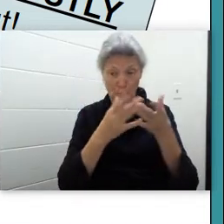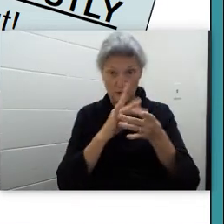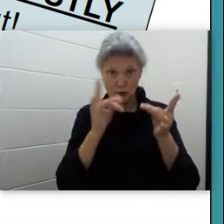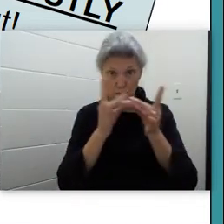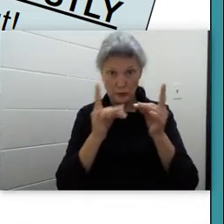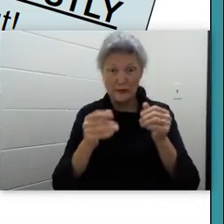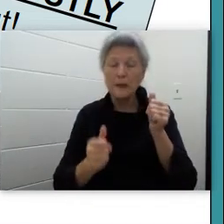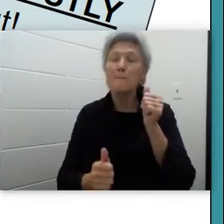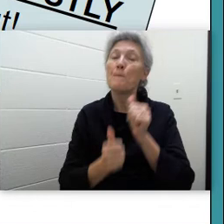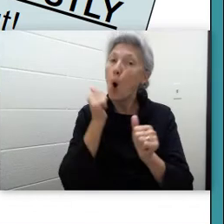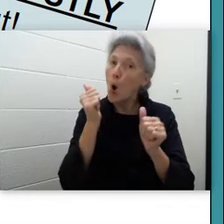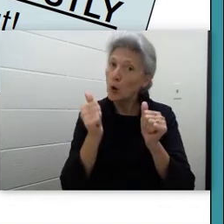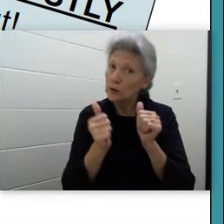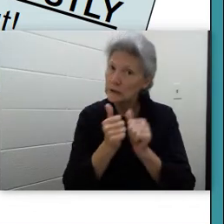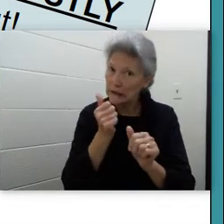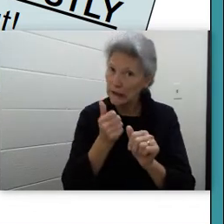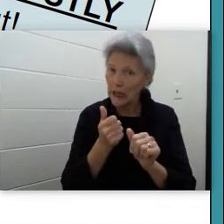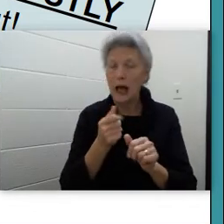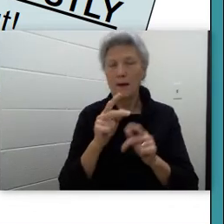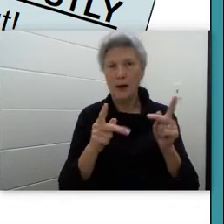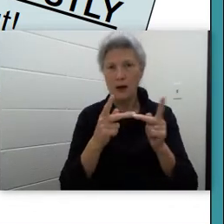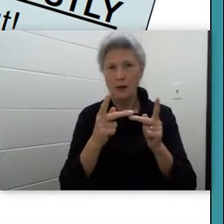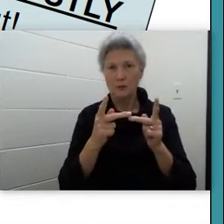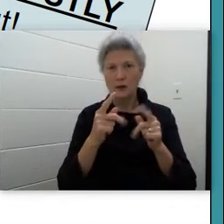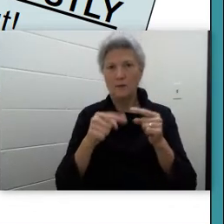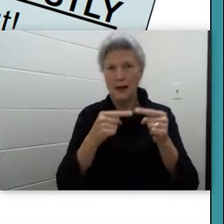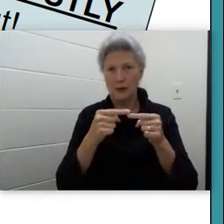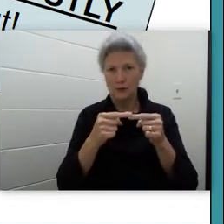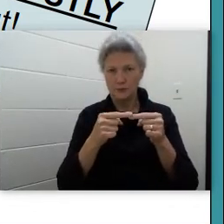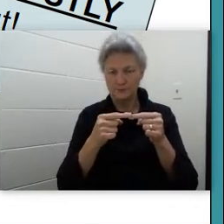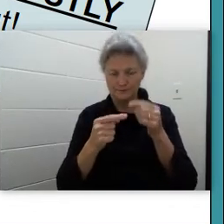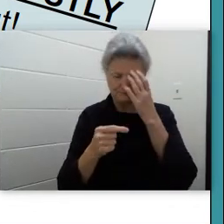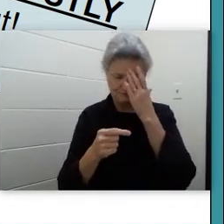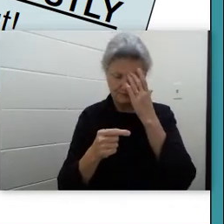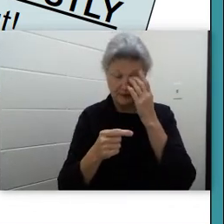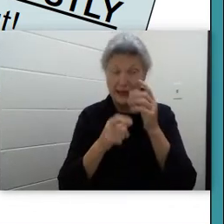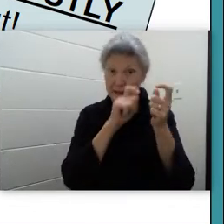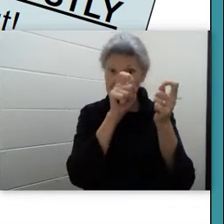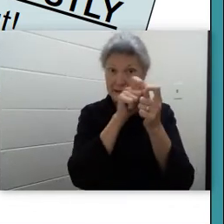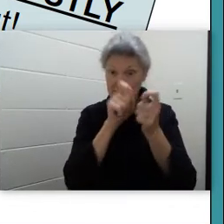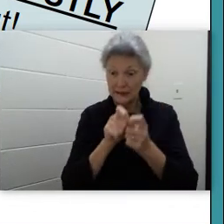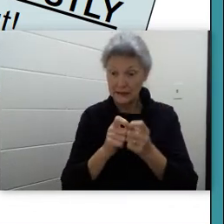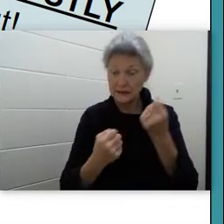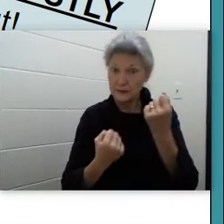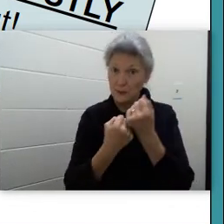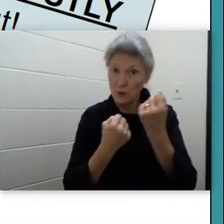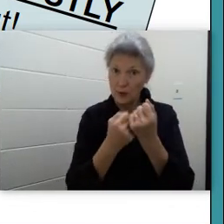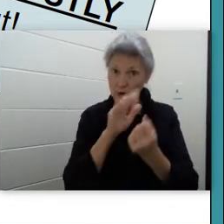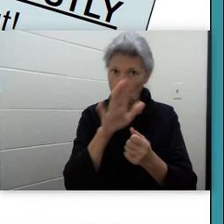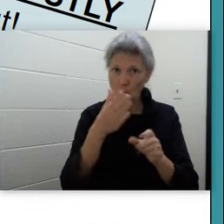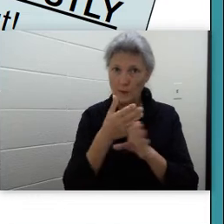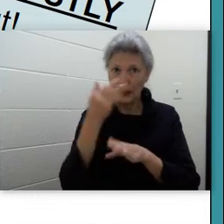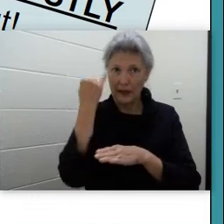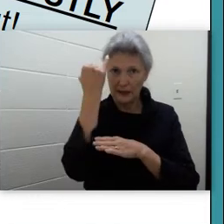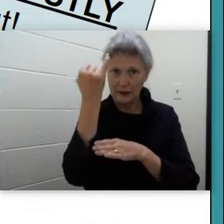about. Details are used to help support your main idea.